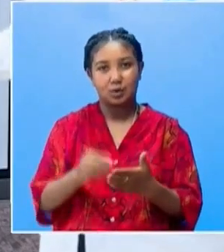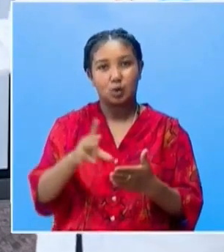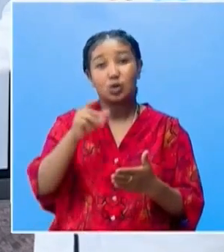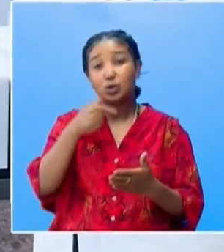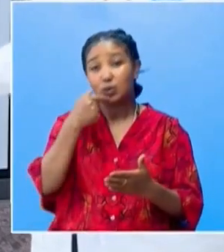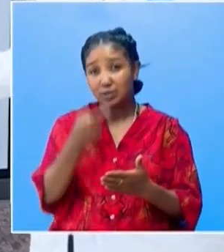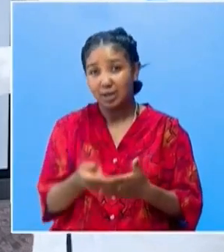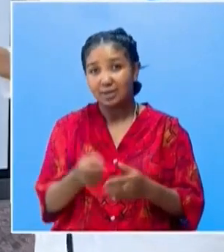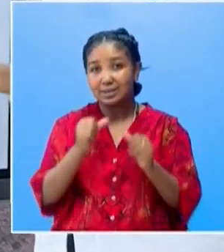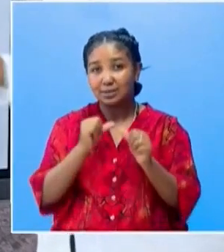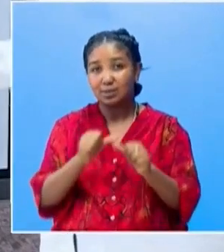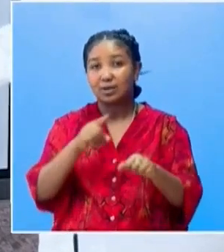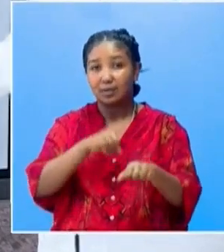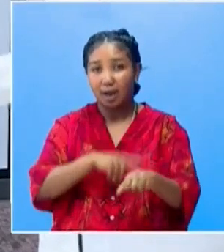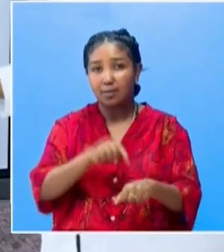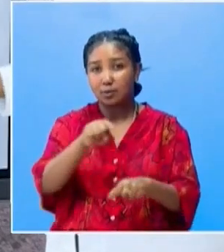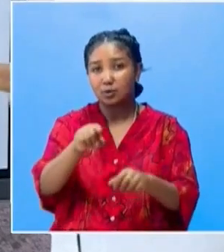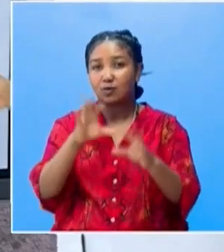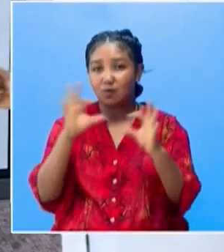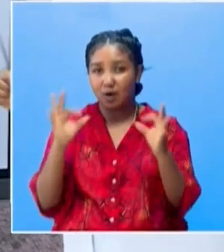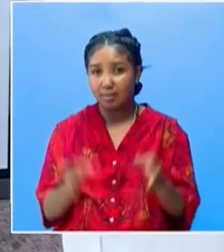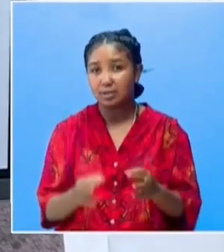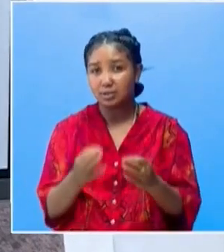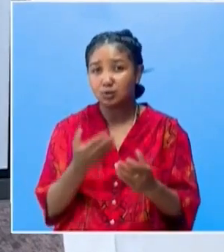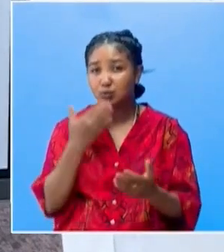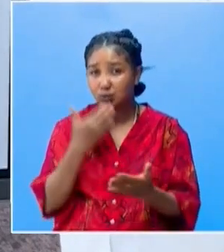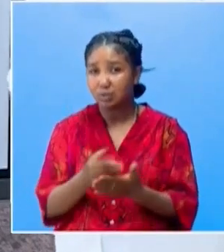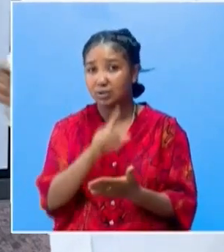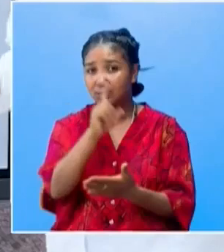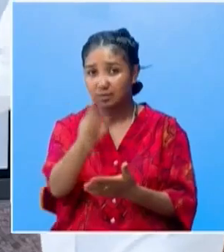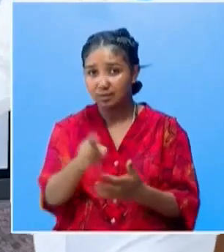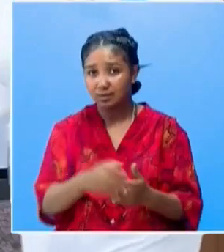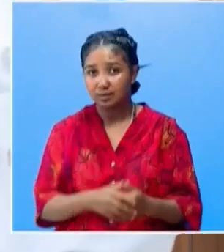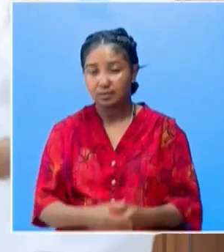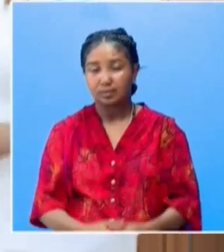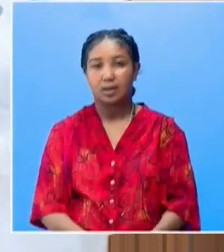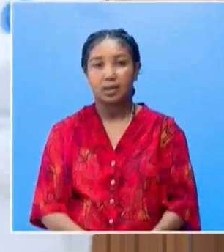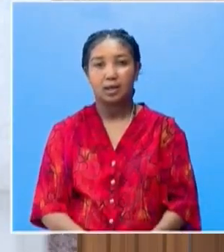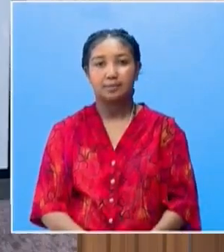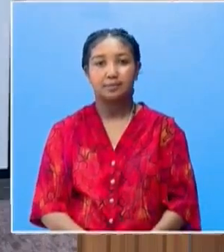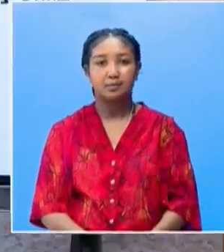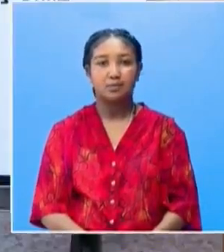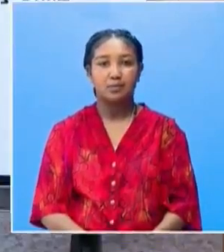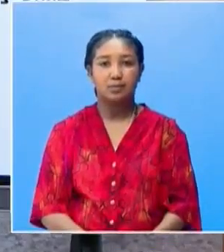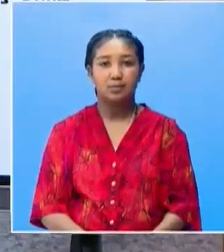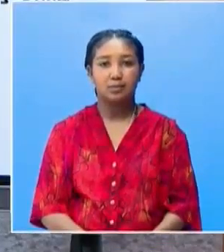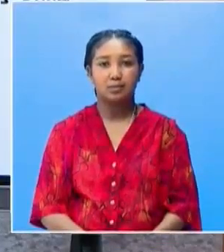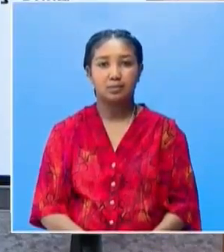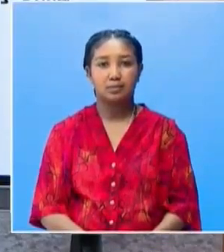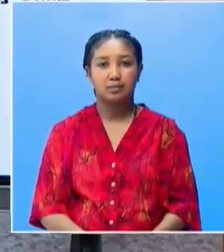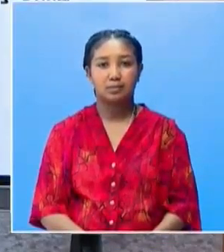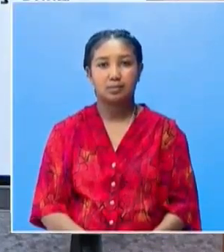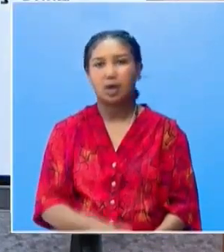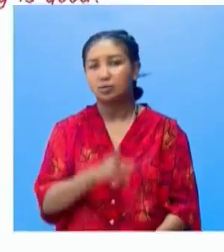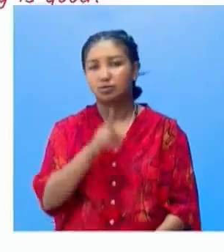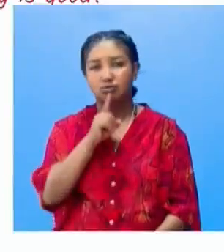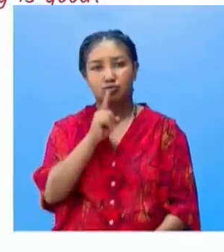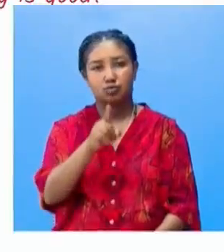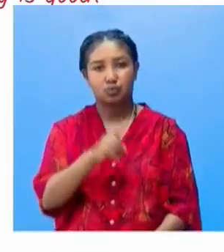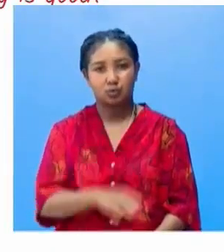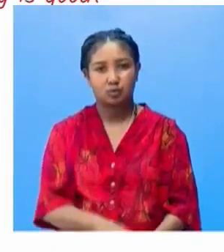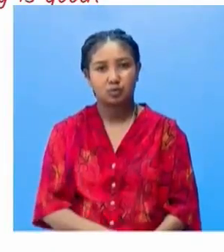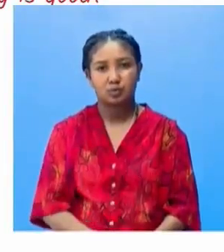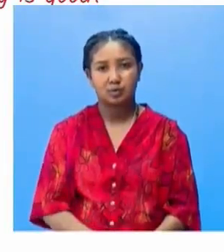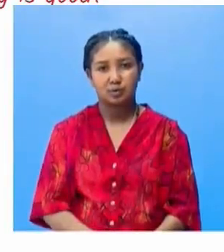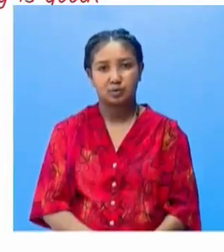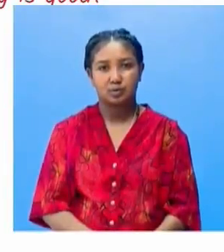you say spending time with your family is good? Then, yeah, true. The person starts